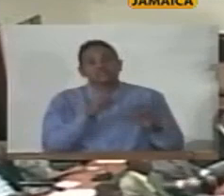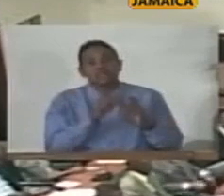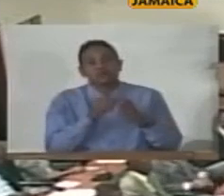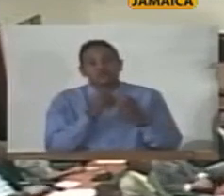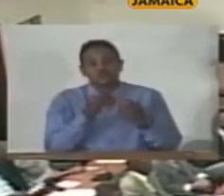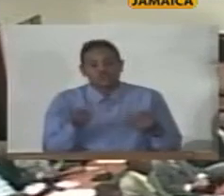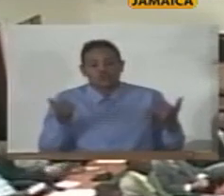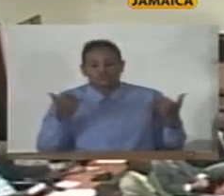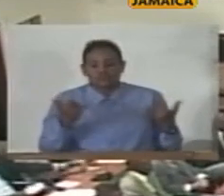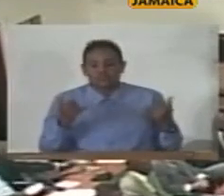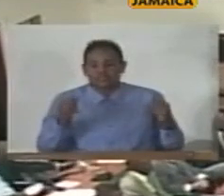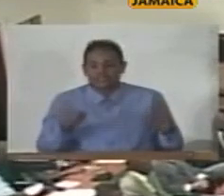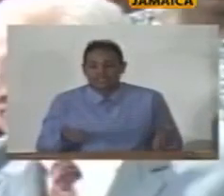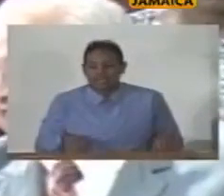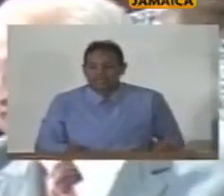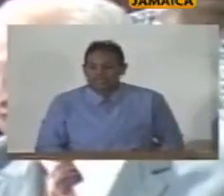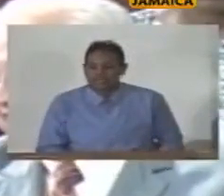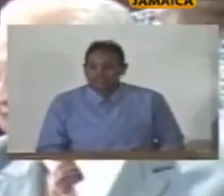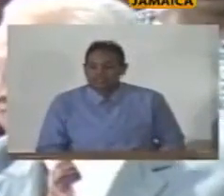today.